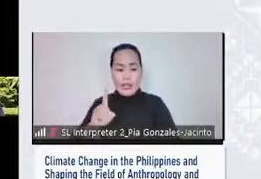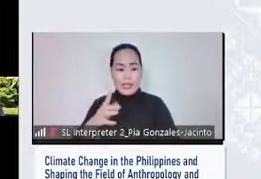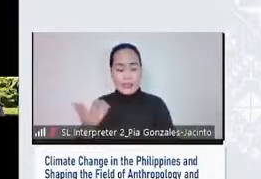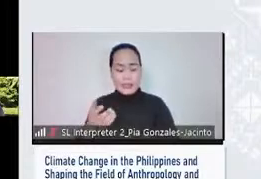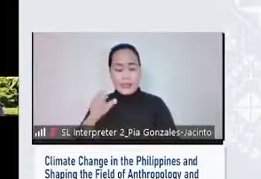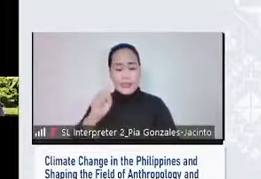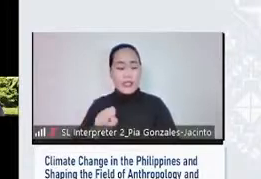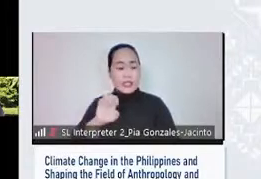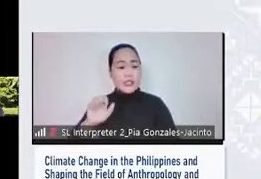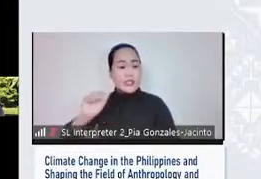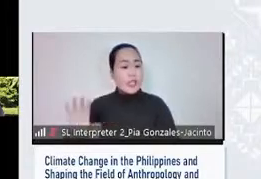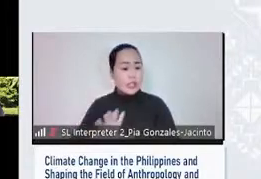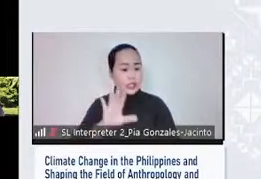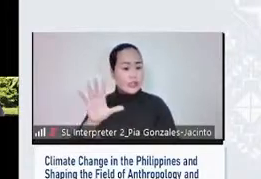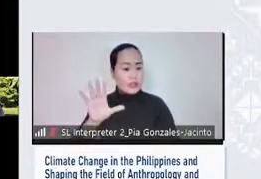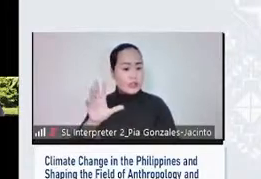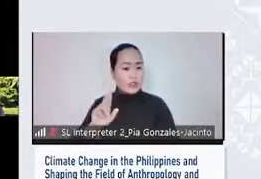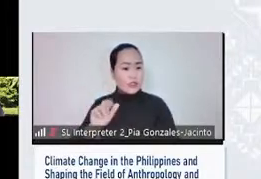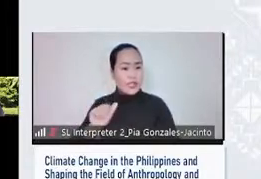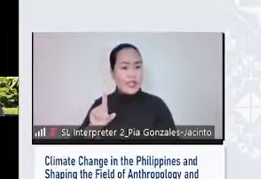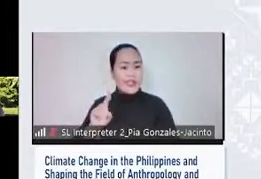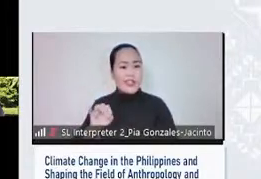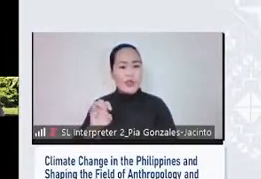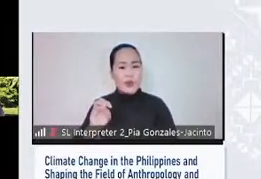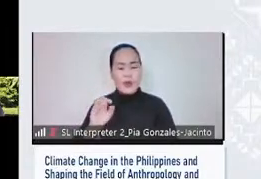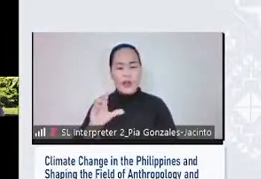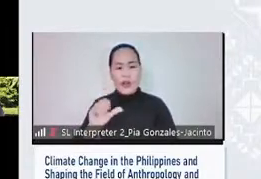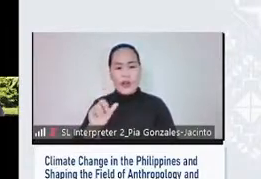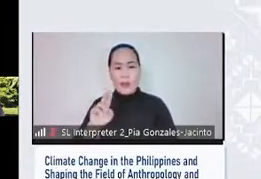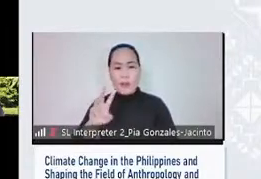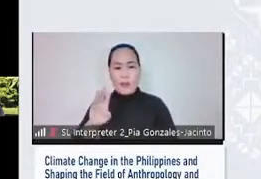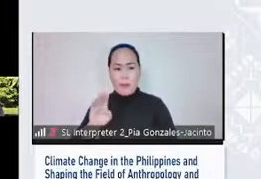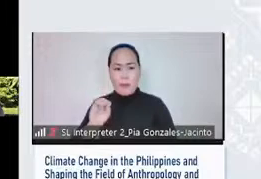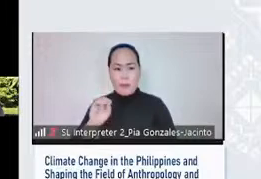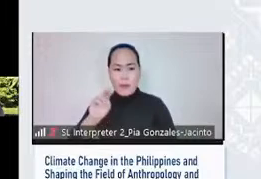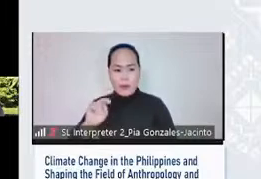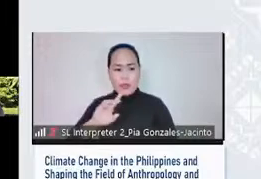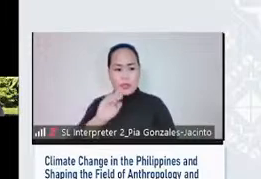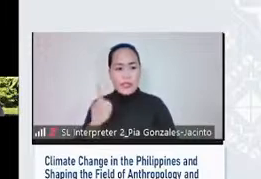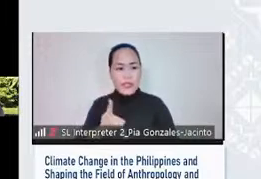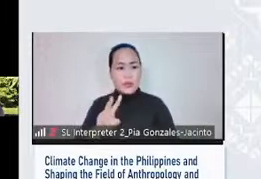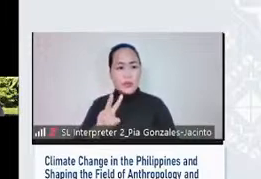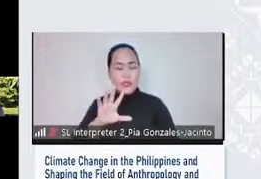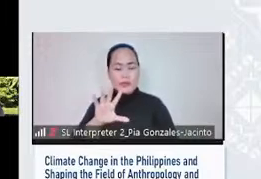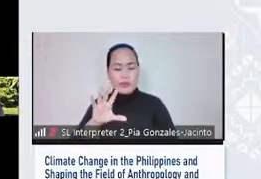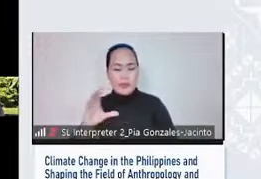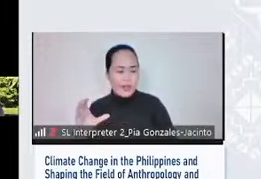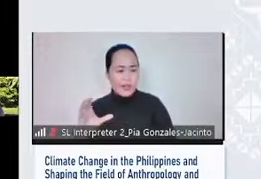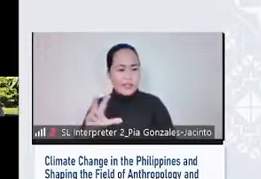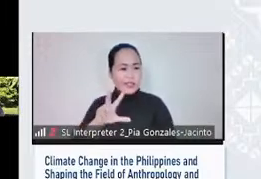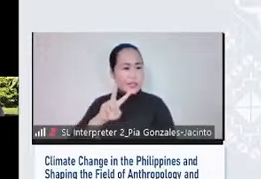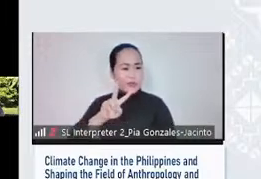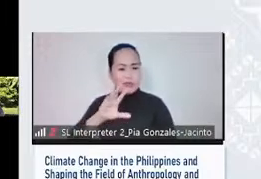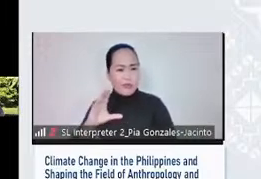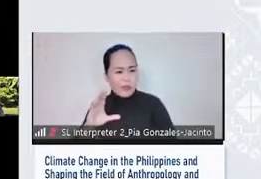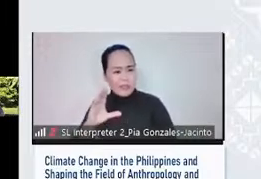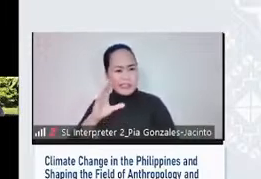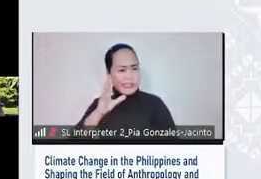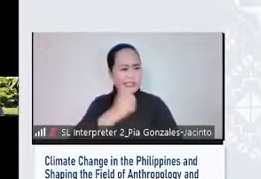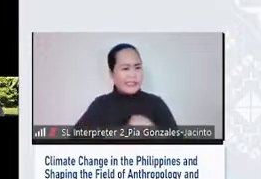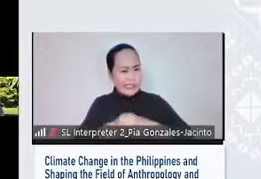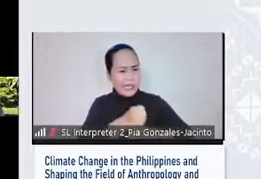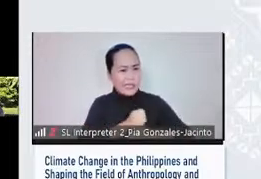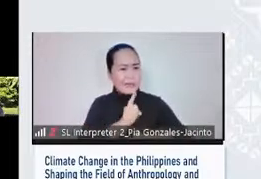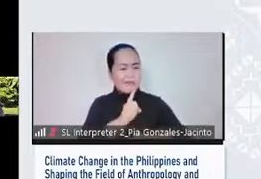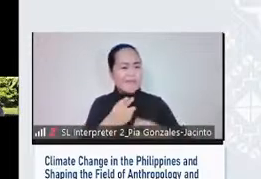rapid. Radiocarbon dates in the range of 2,500 to 3,200 years proliferate everywhere in the region, along with some